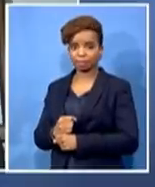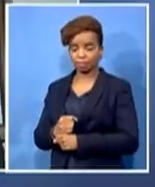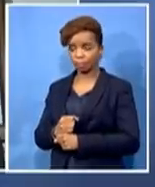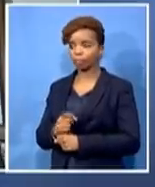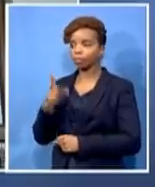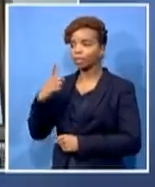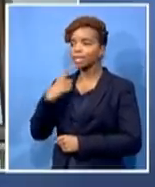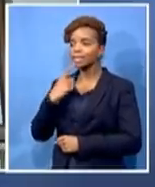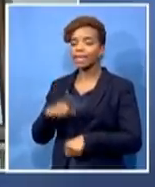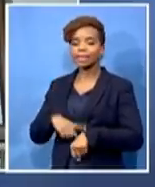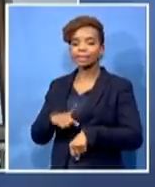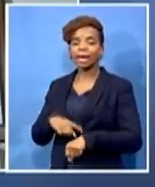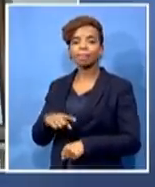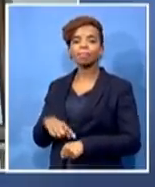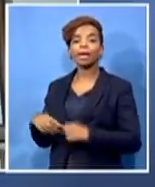married.